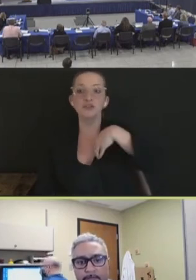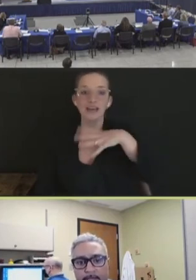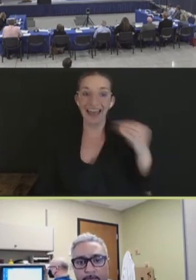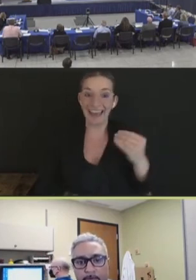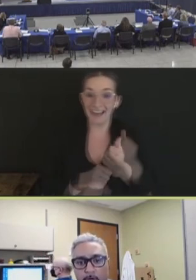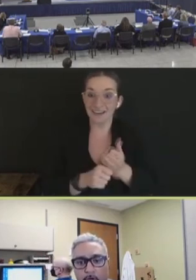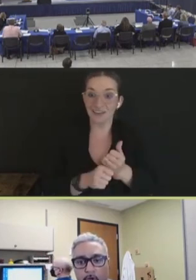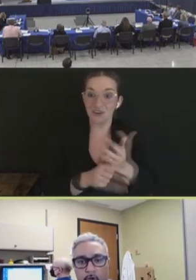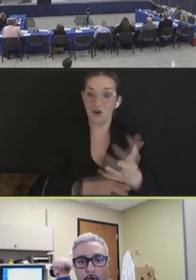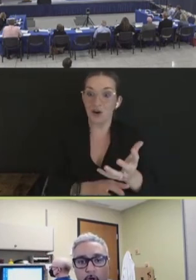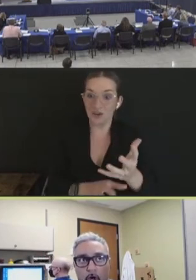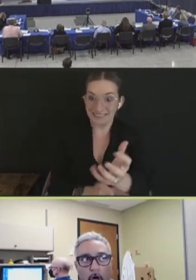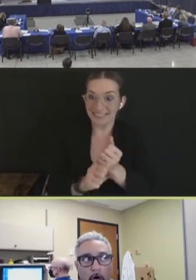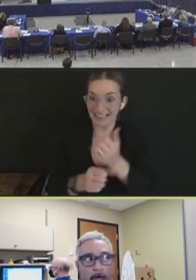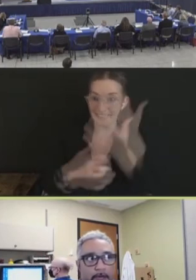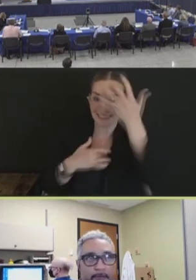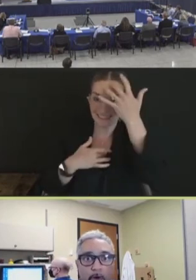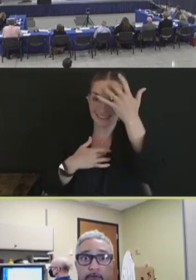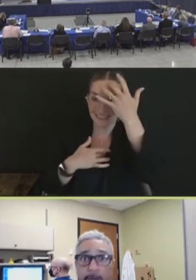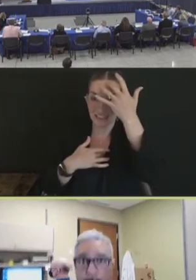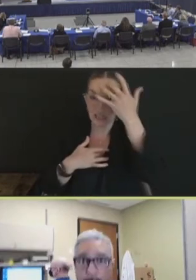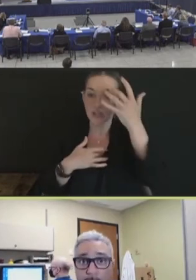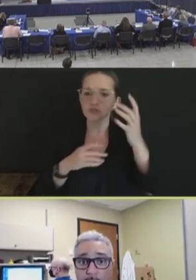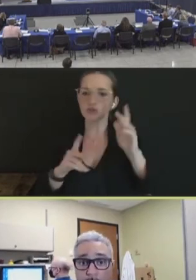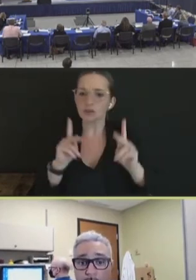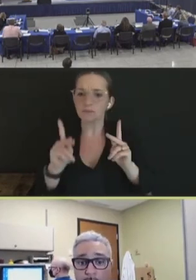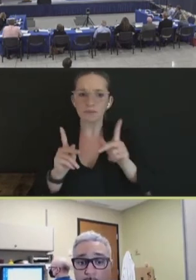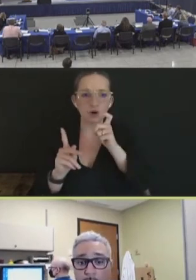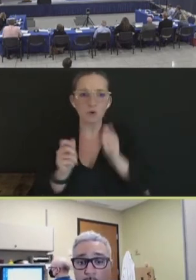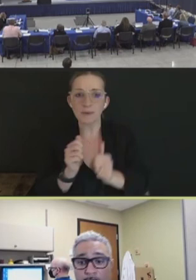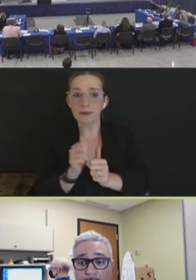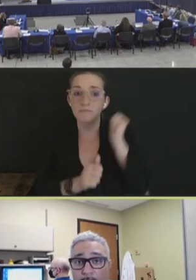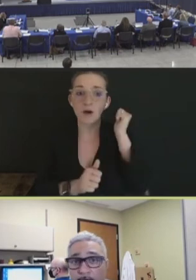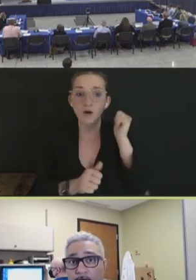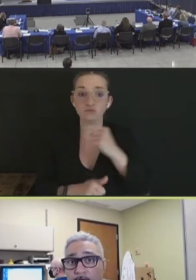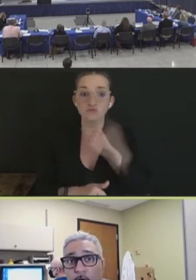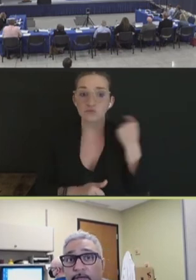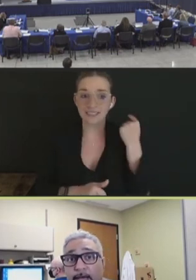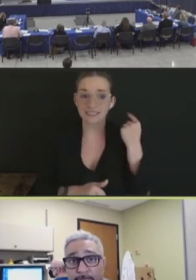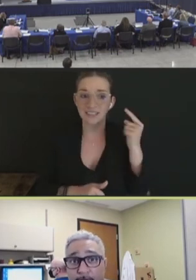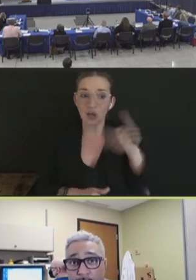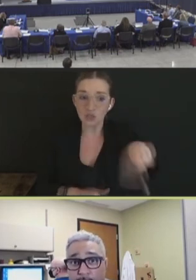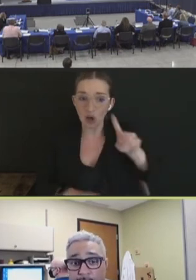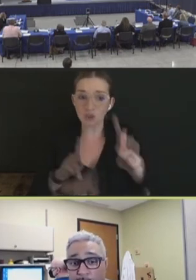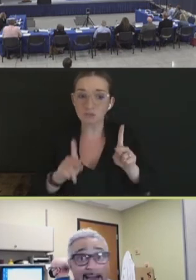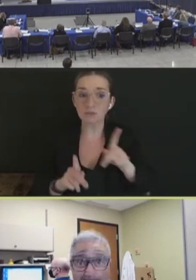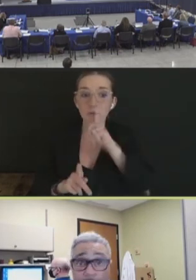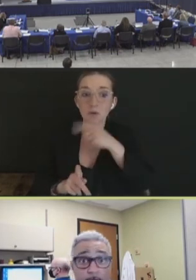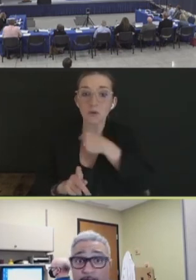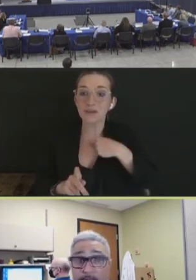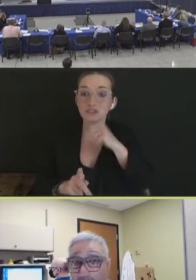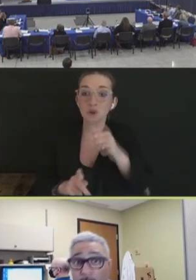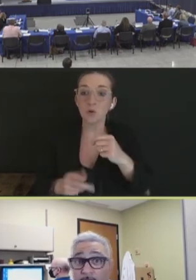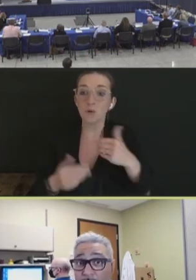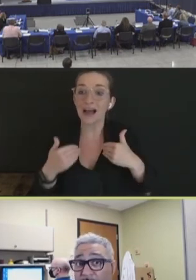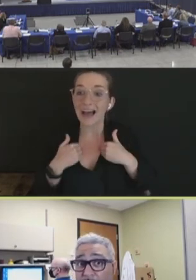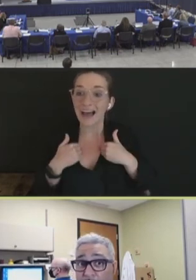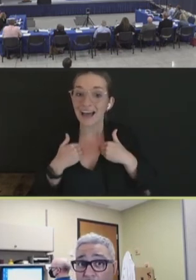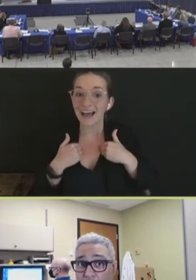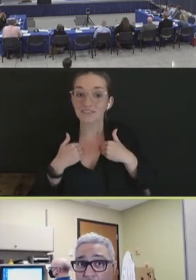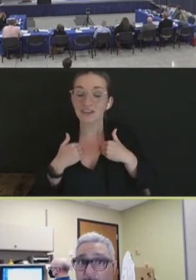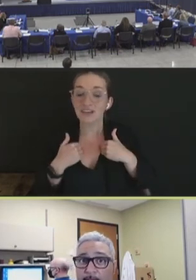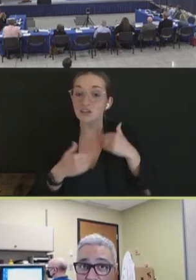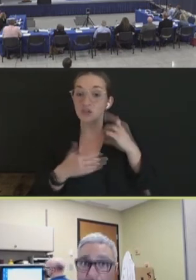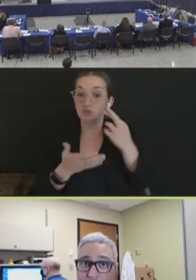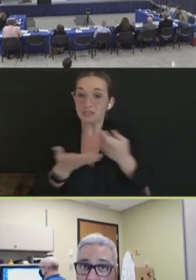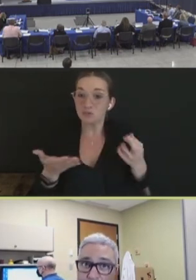telling me the people who are going to be the most at risk are the ones we don't have resources for, and we don't even know that they're having the